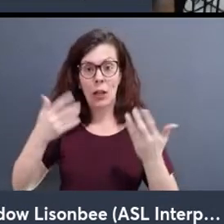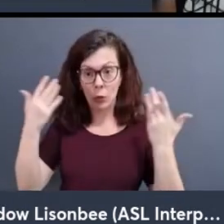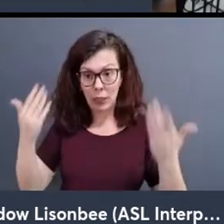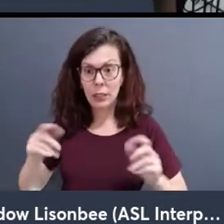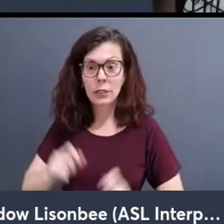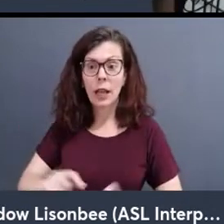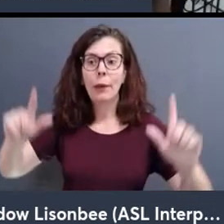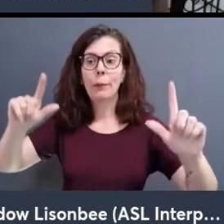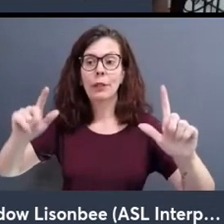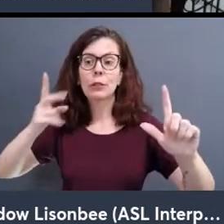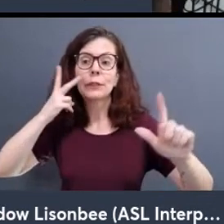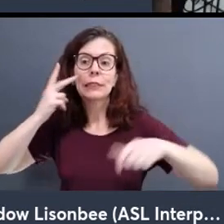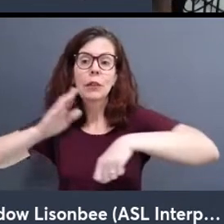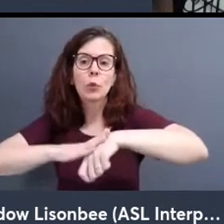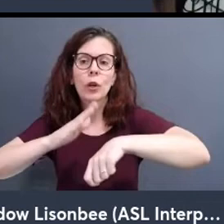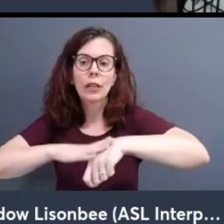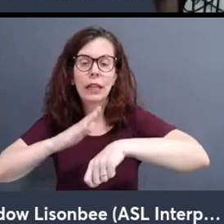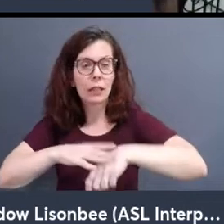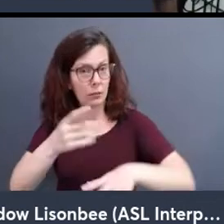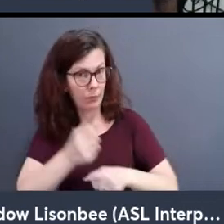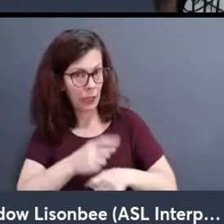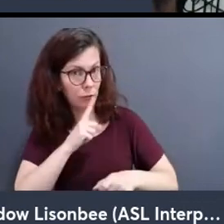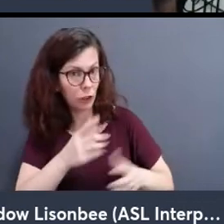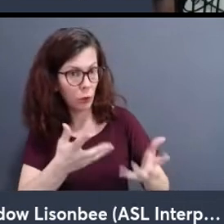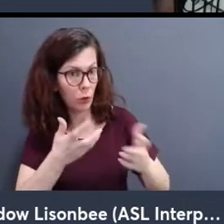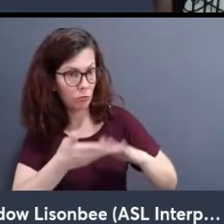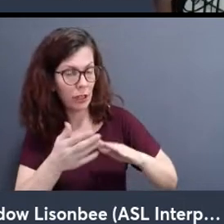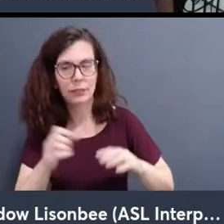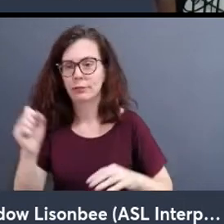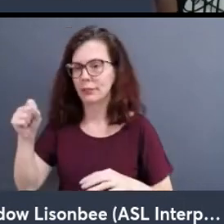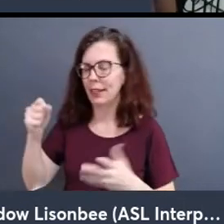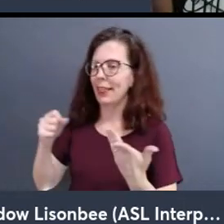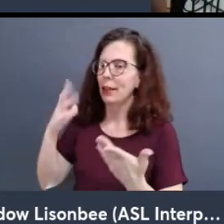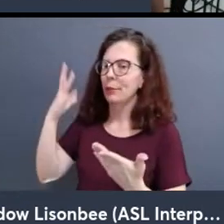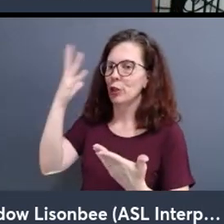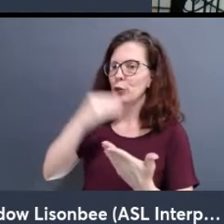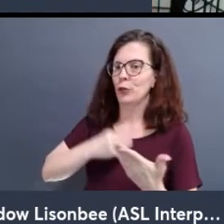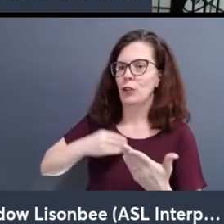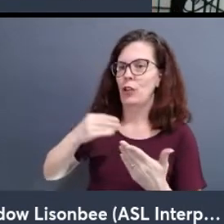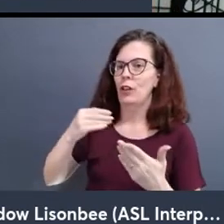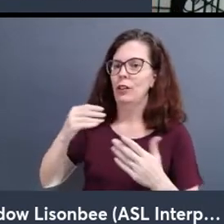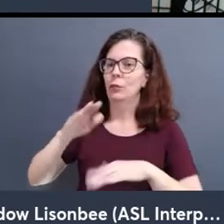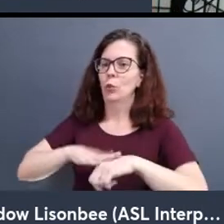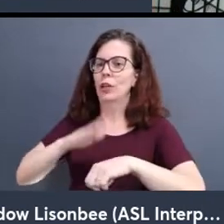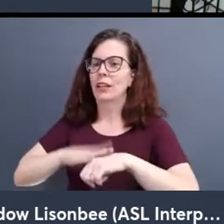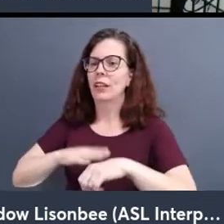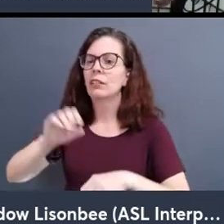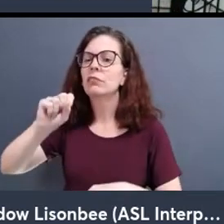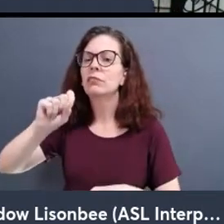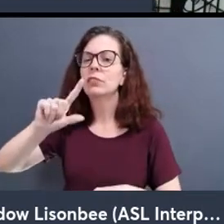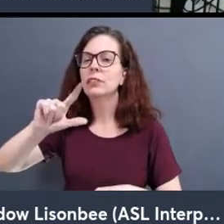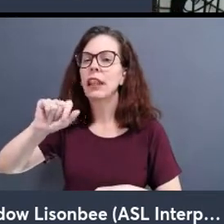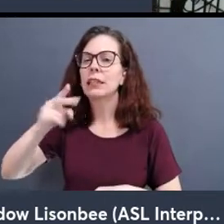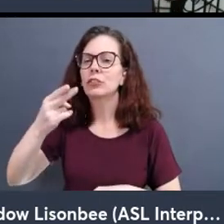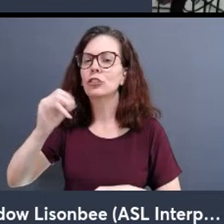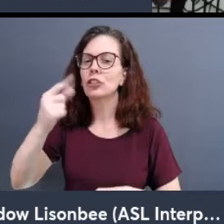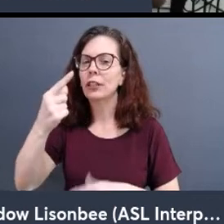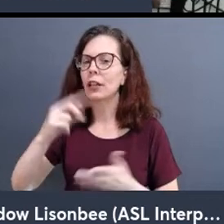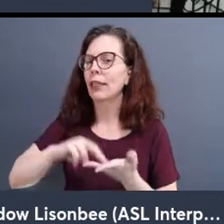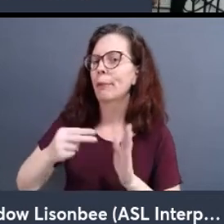you'll get this warning, right? It says you want to make sure you want it. And then you'll get this lovely slashing warning. Slashing is the idea that you're getting